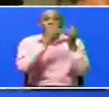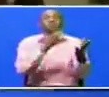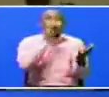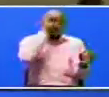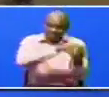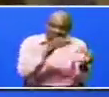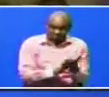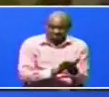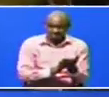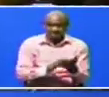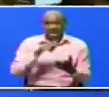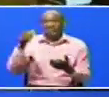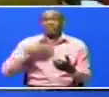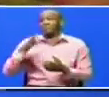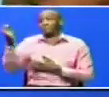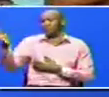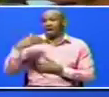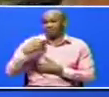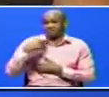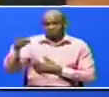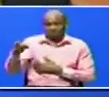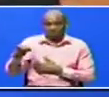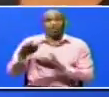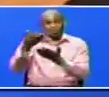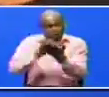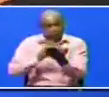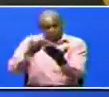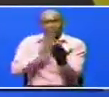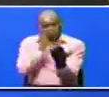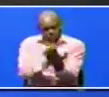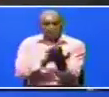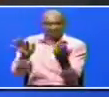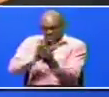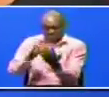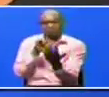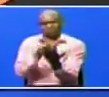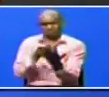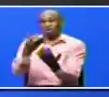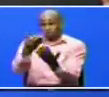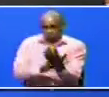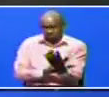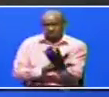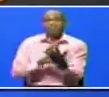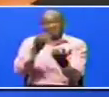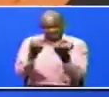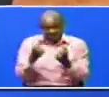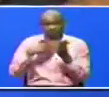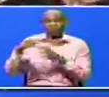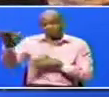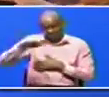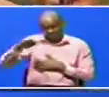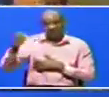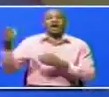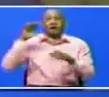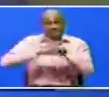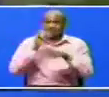Mm-hmm. We had people here just going through the forms, clarifying that all the forms that we require from the field have been